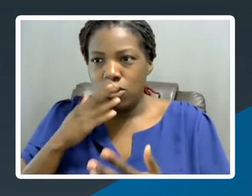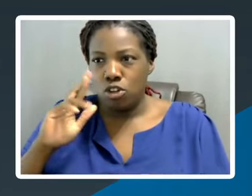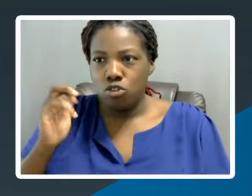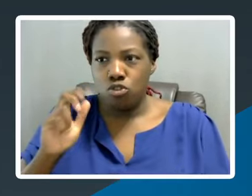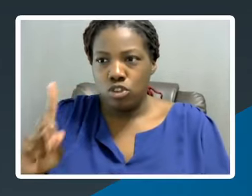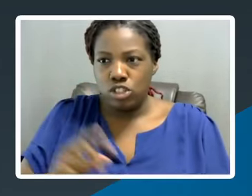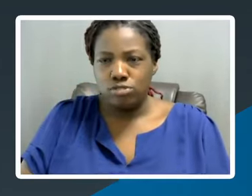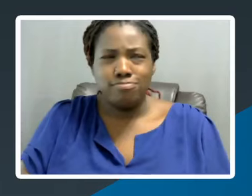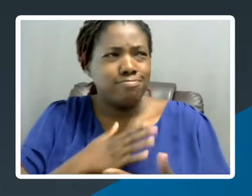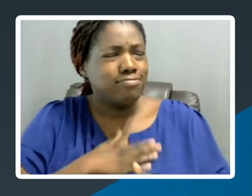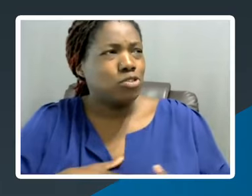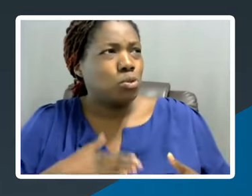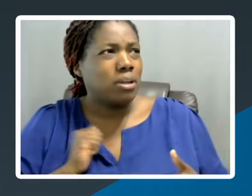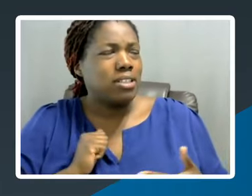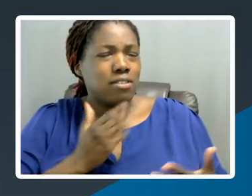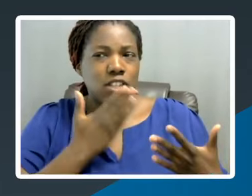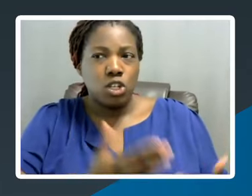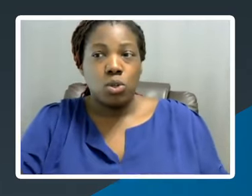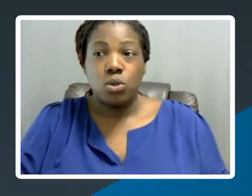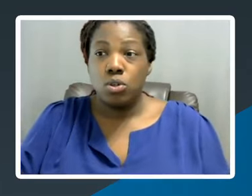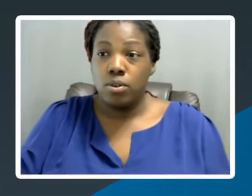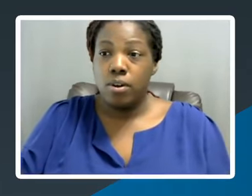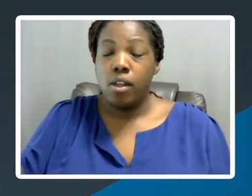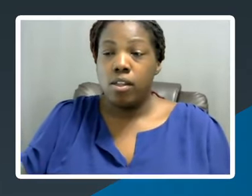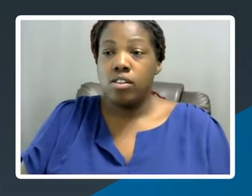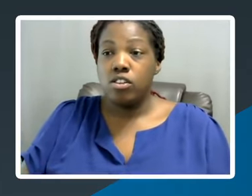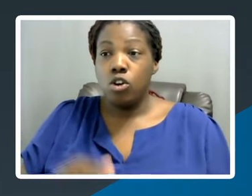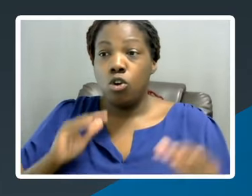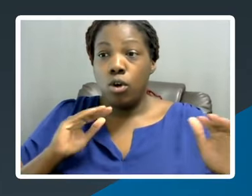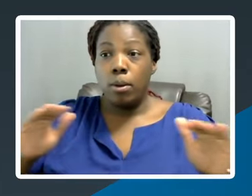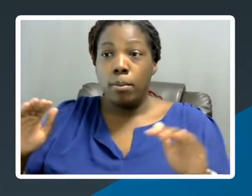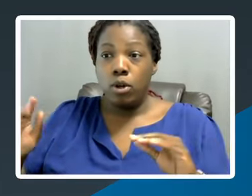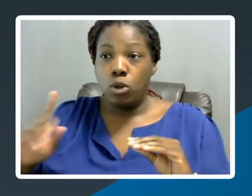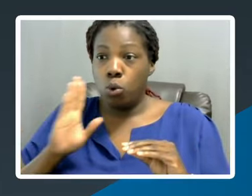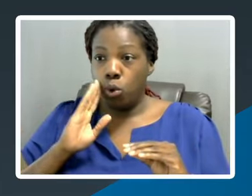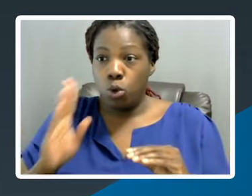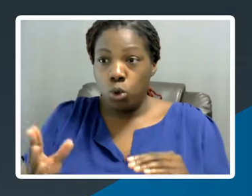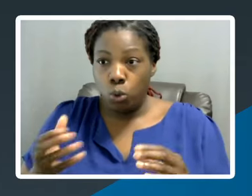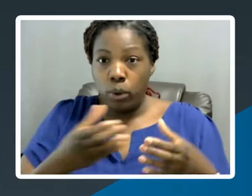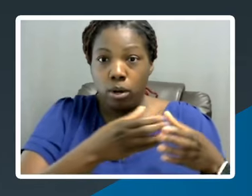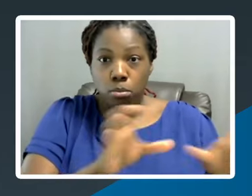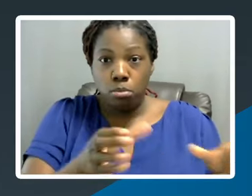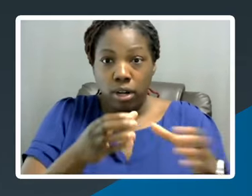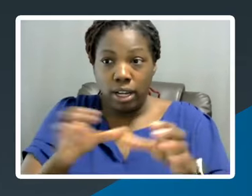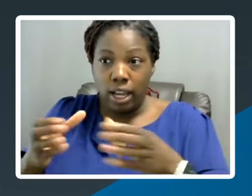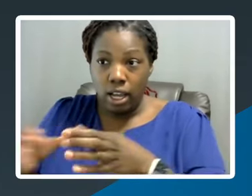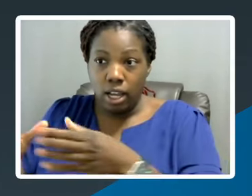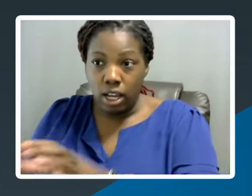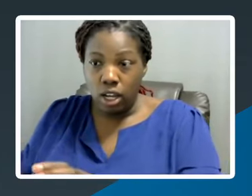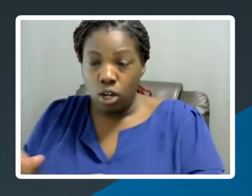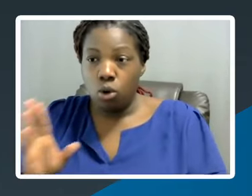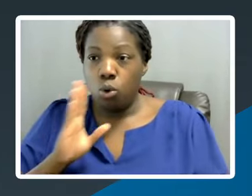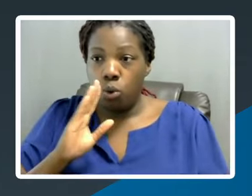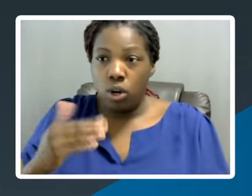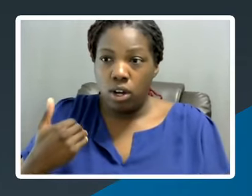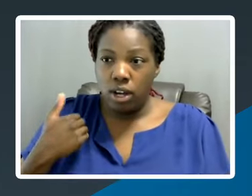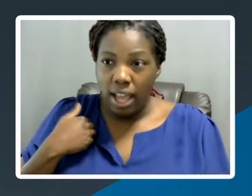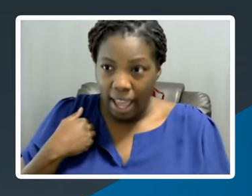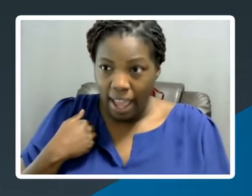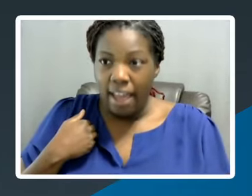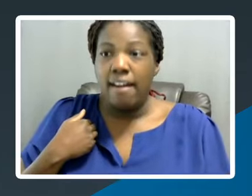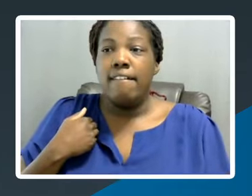pleasure. So just a reminder, we're about to launch into our breakout sessions. We will have our keynotes. We